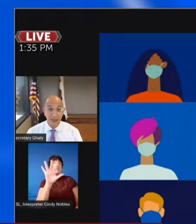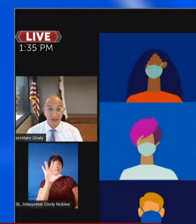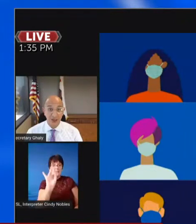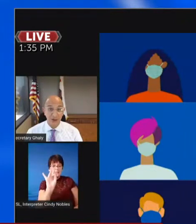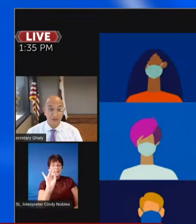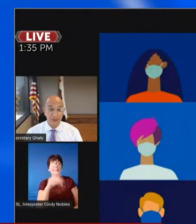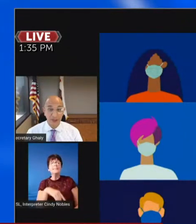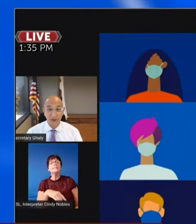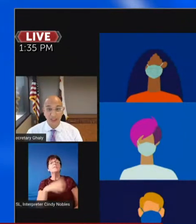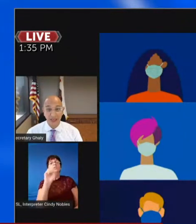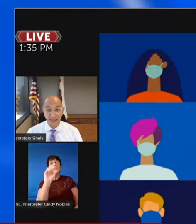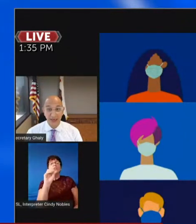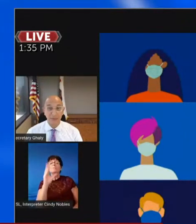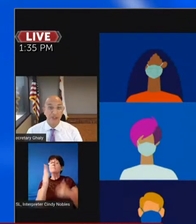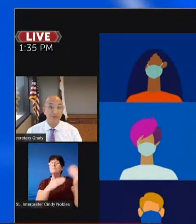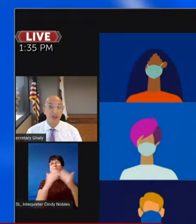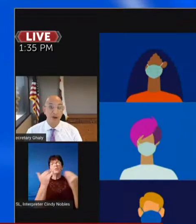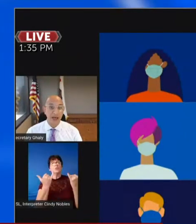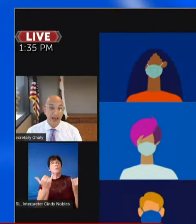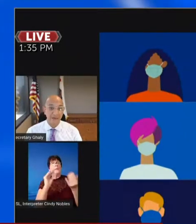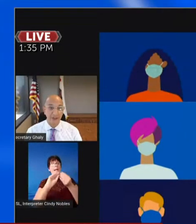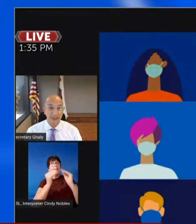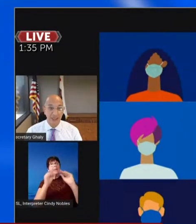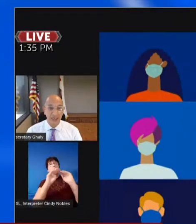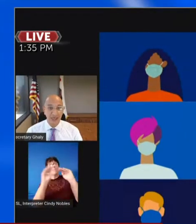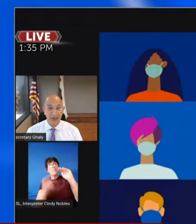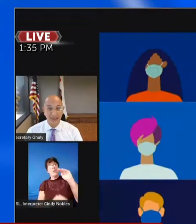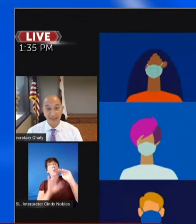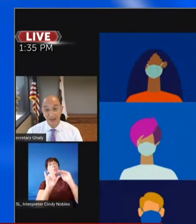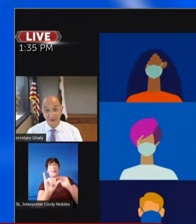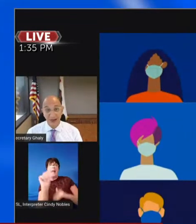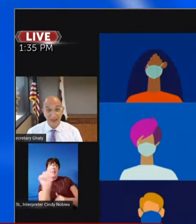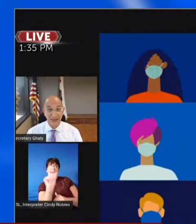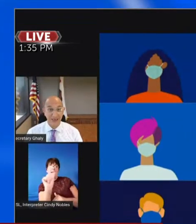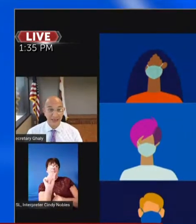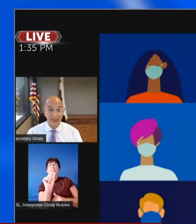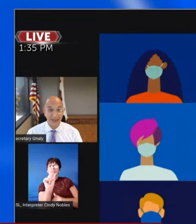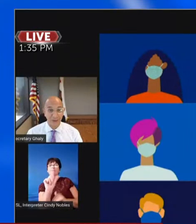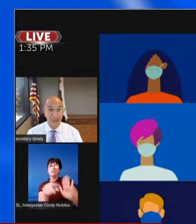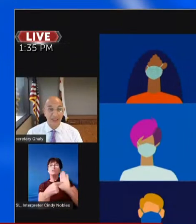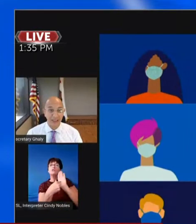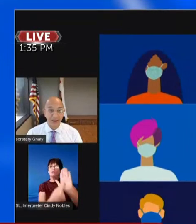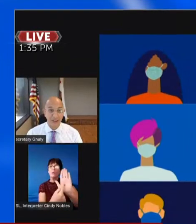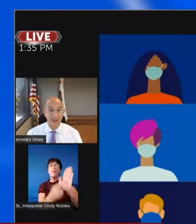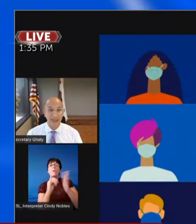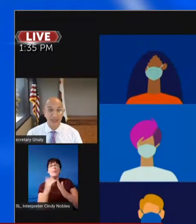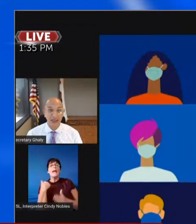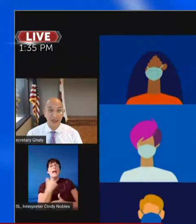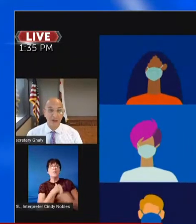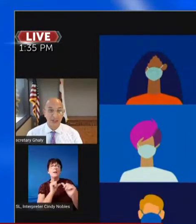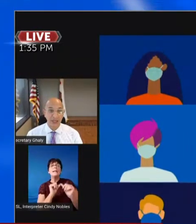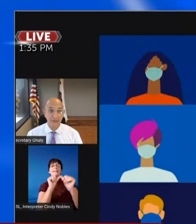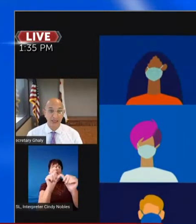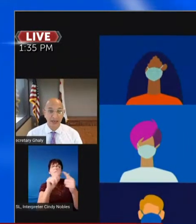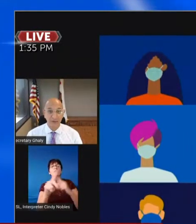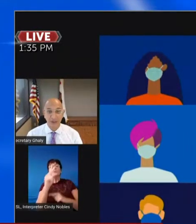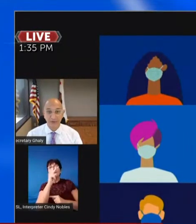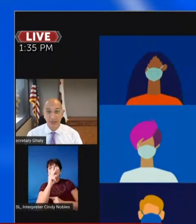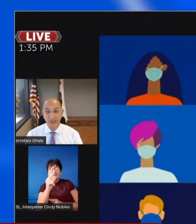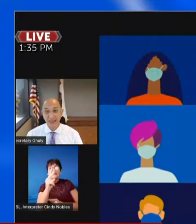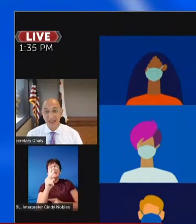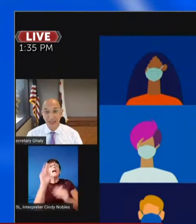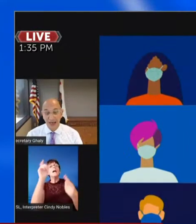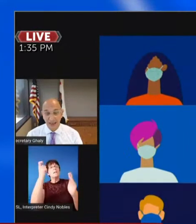3,458. So even though today's number is below that average, signifying that we continue to see trends coming down.